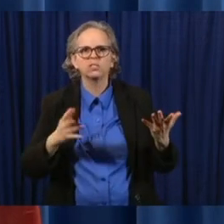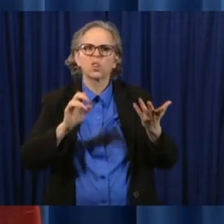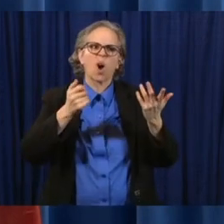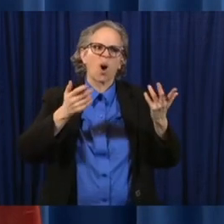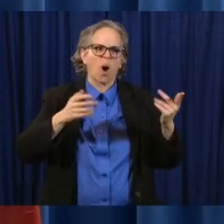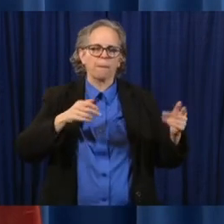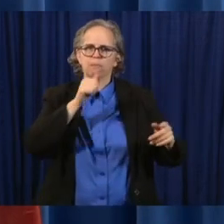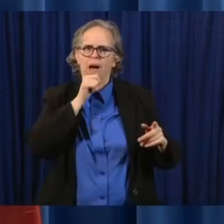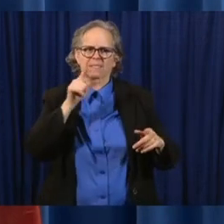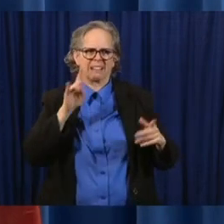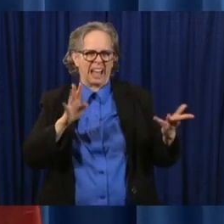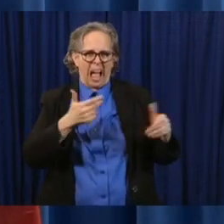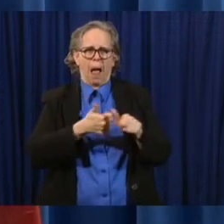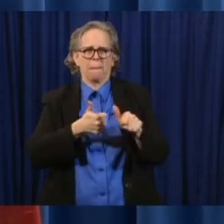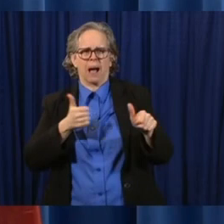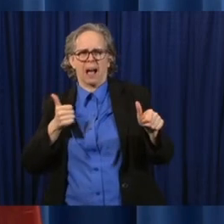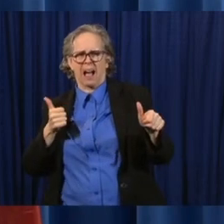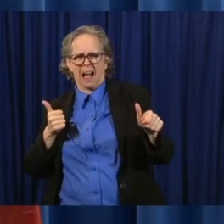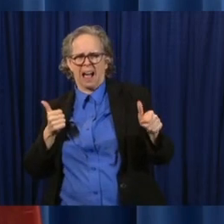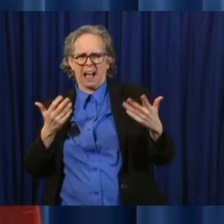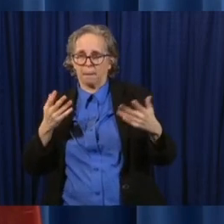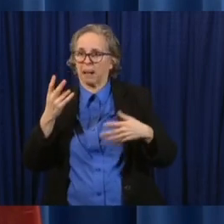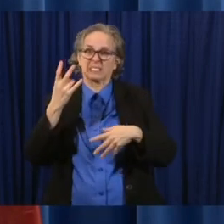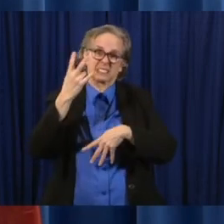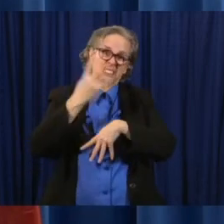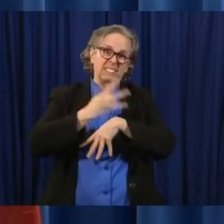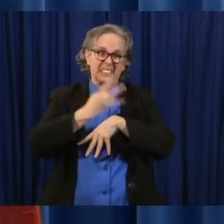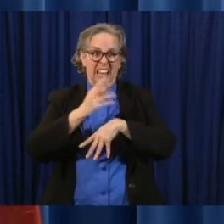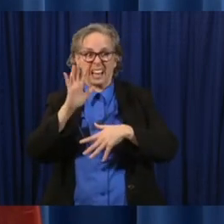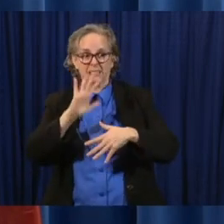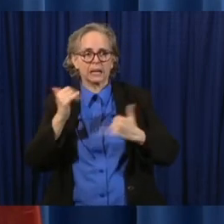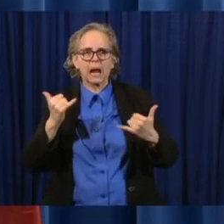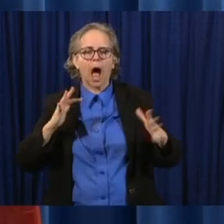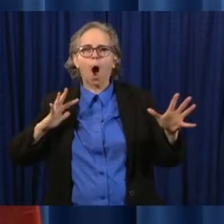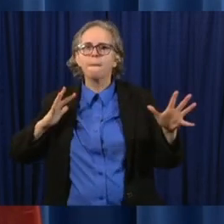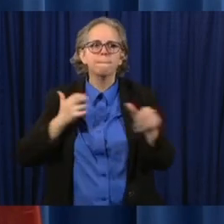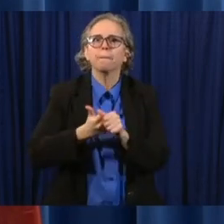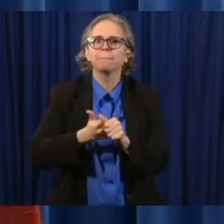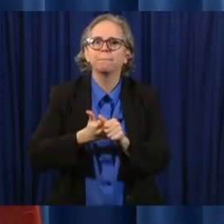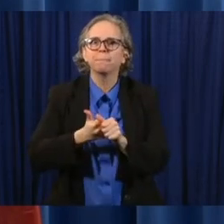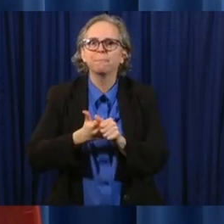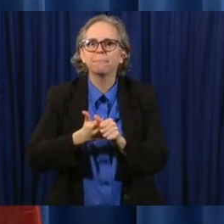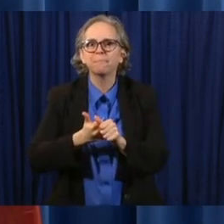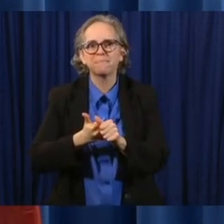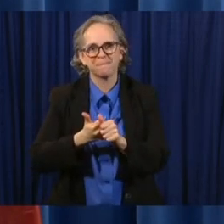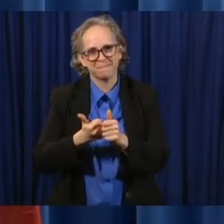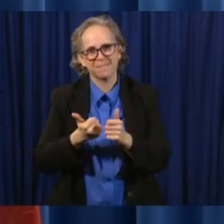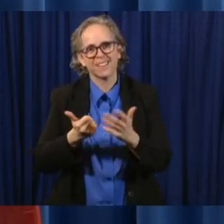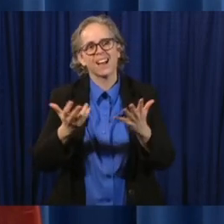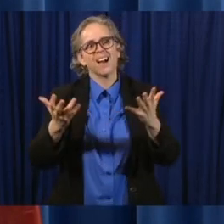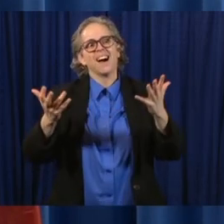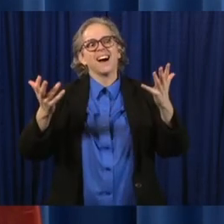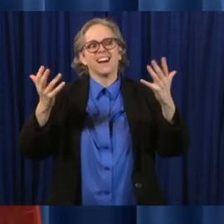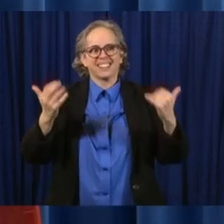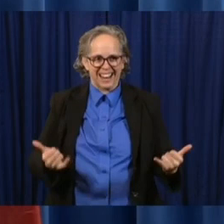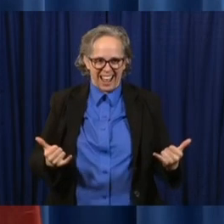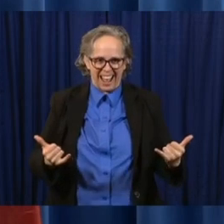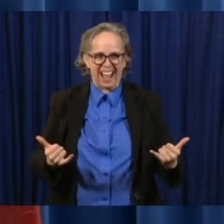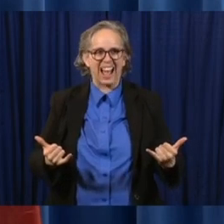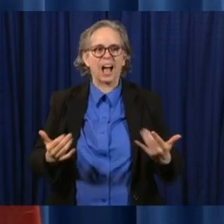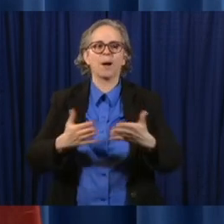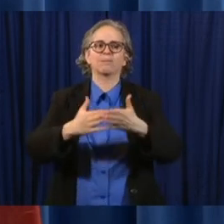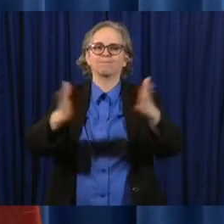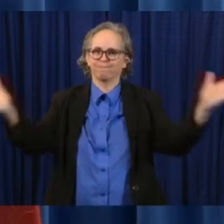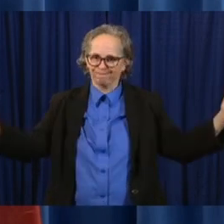5, 6, 7 days. That backlog has now been cleared up, and so we want to make testing available,